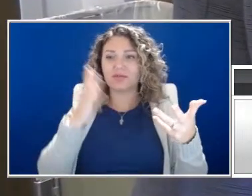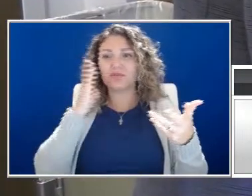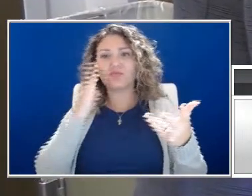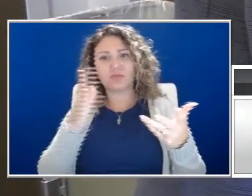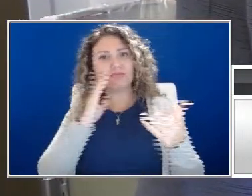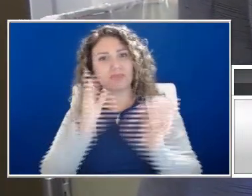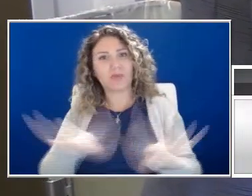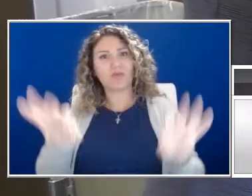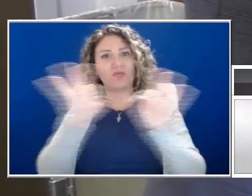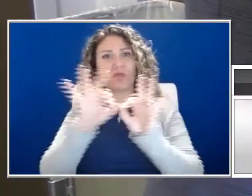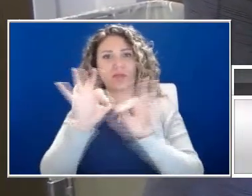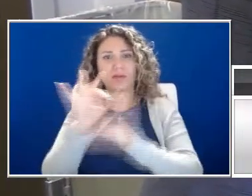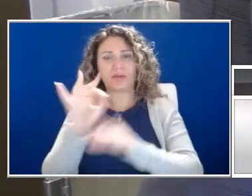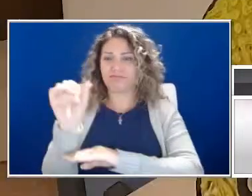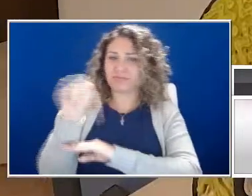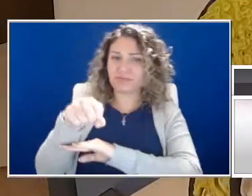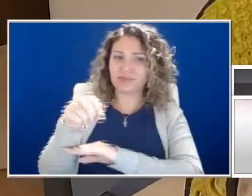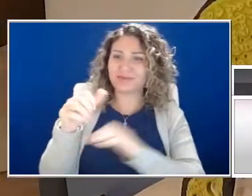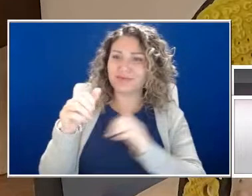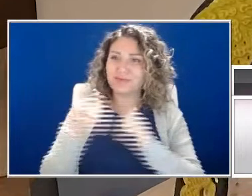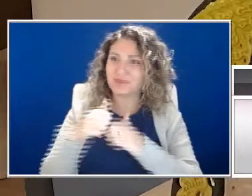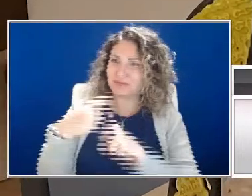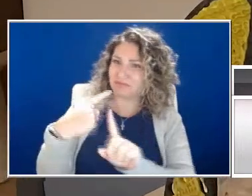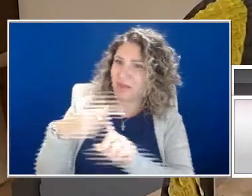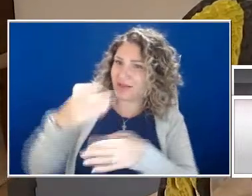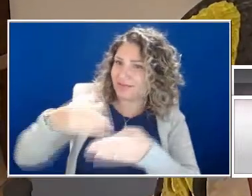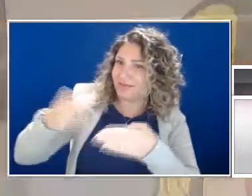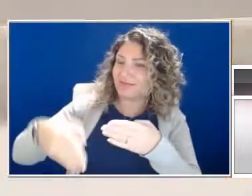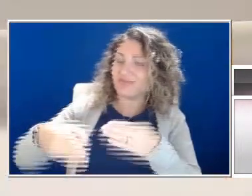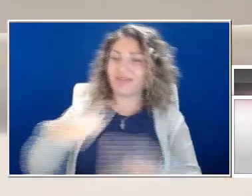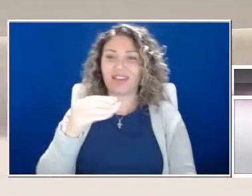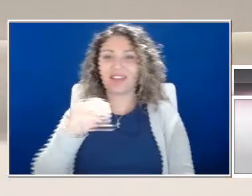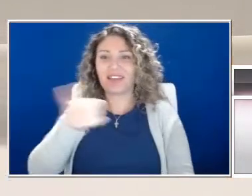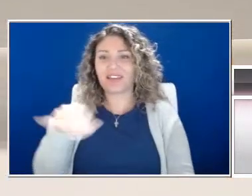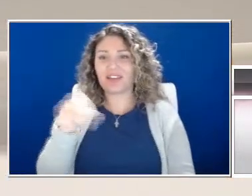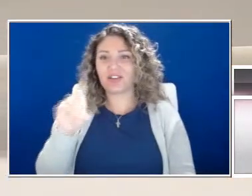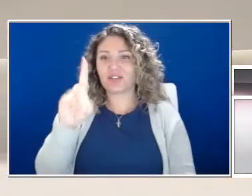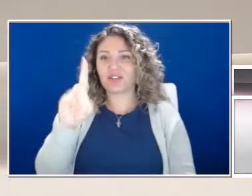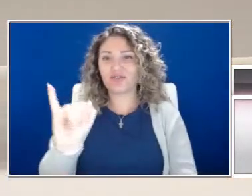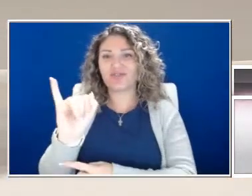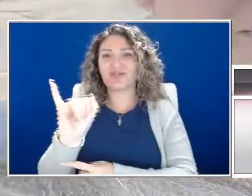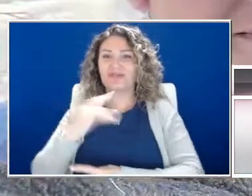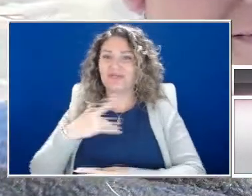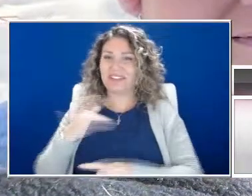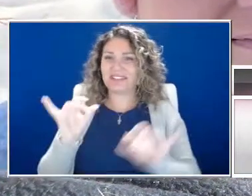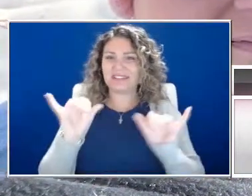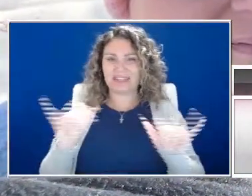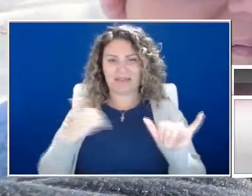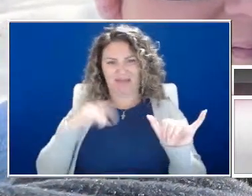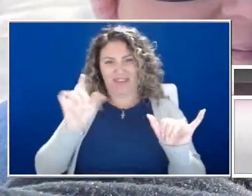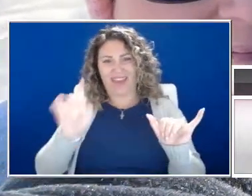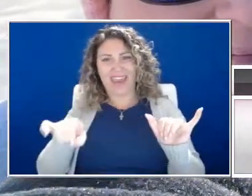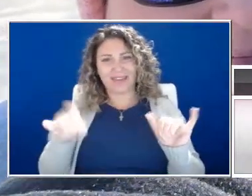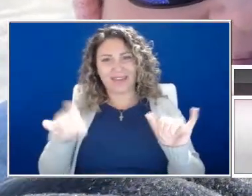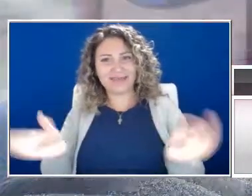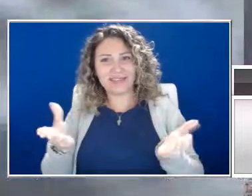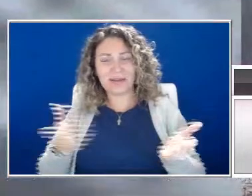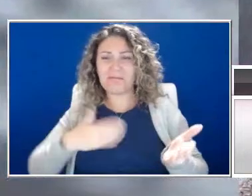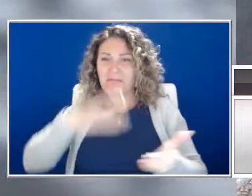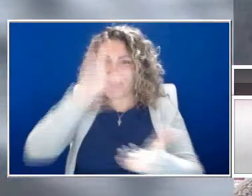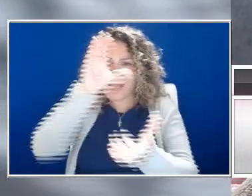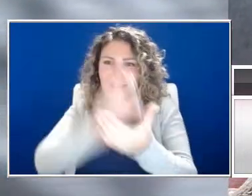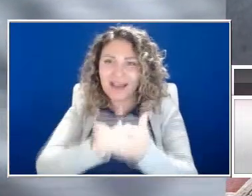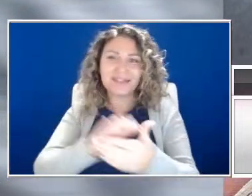out the other side with a positive outcome. And Jody feels the same. I have to be here for my husband, for my